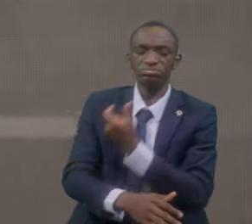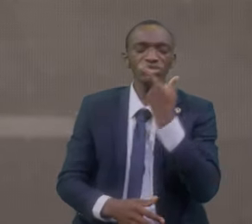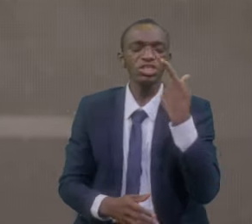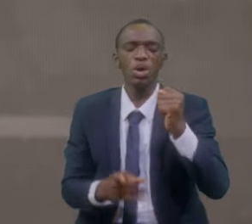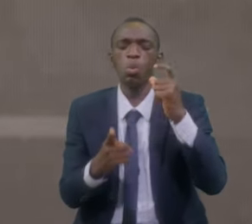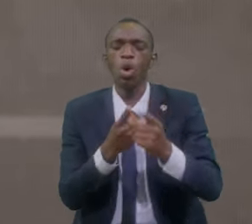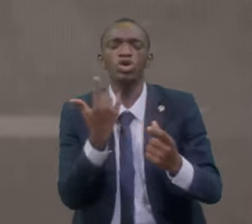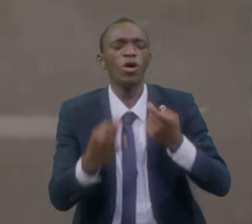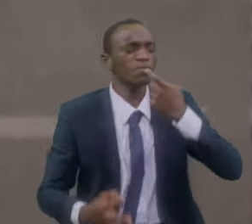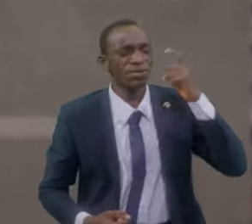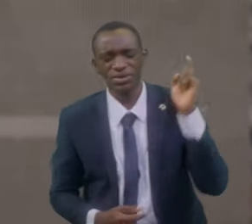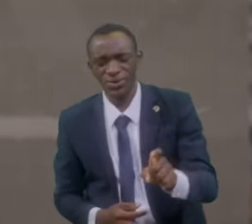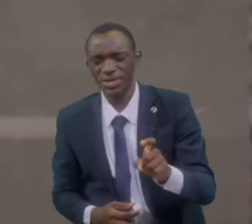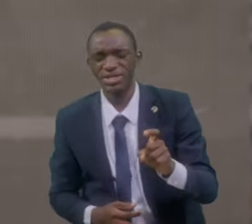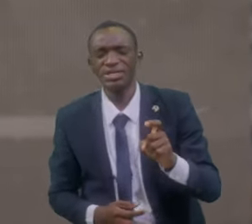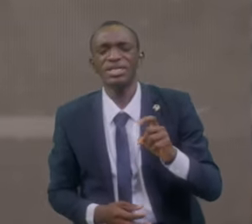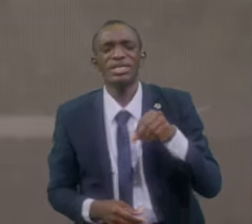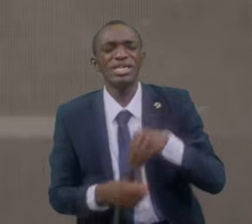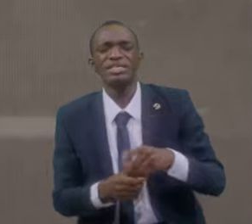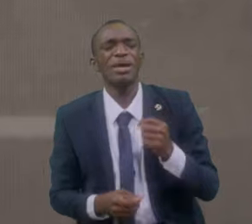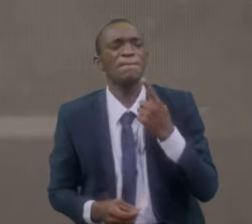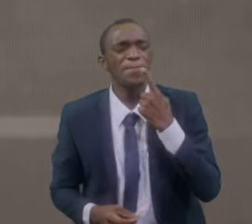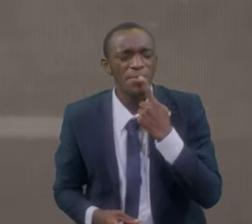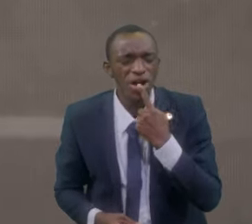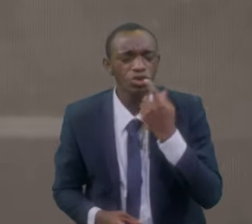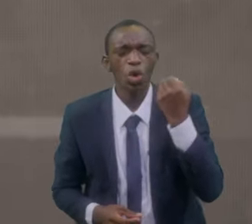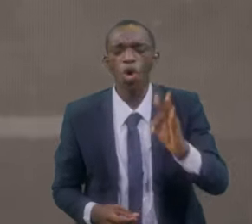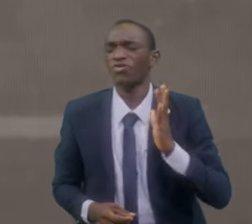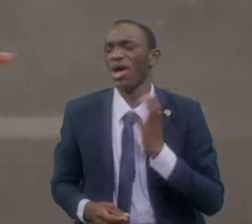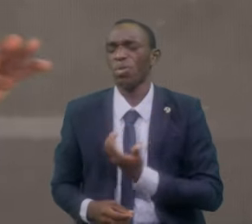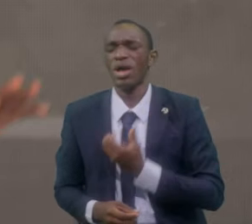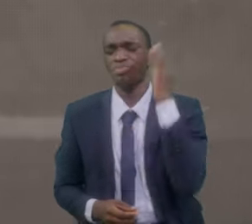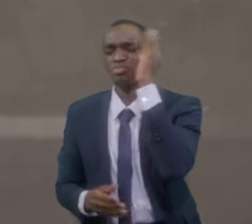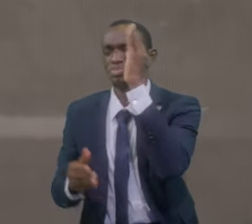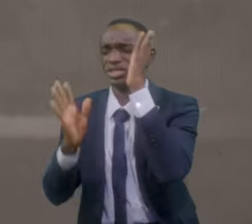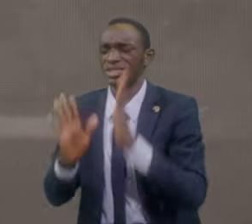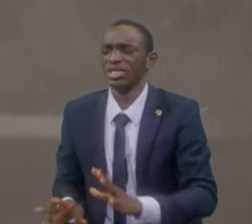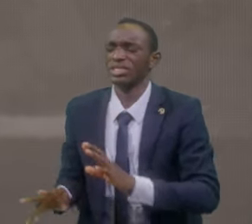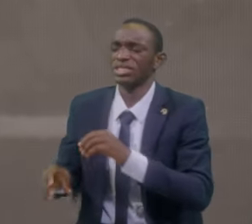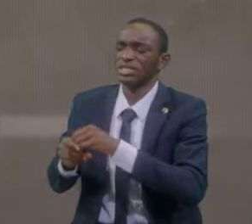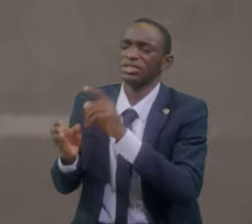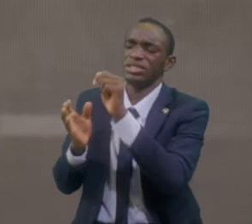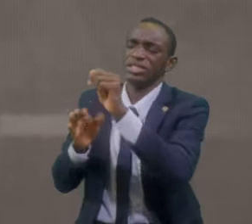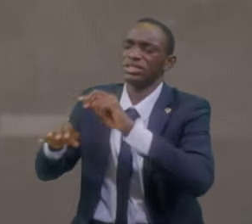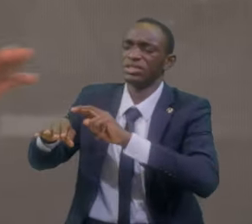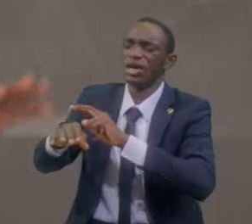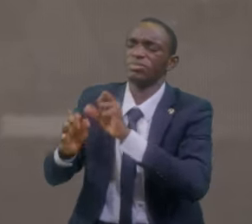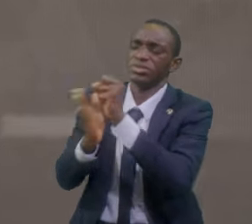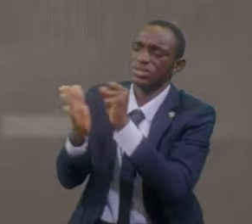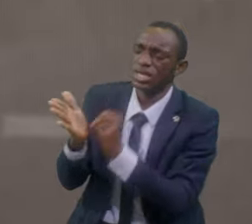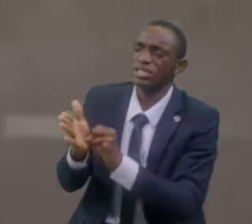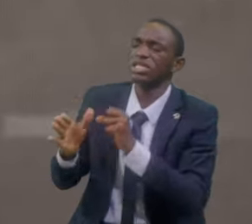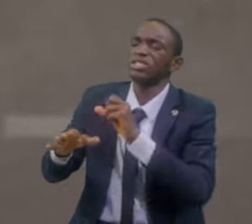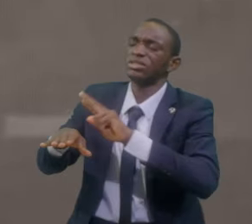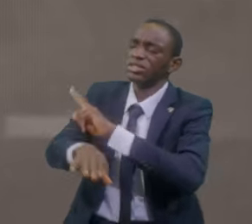decree, in the mouth of our overseers, in the mouth of our national, state,